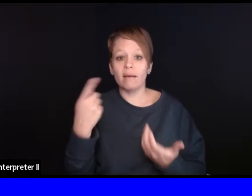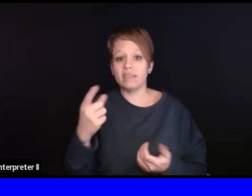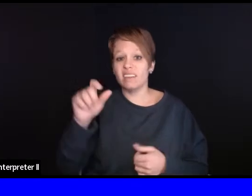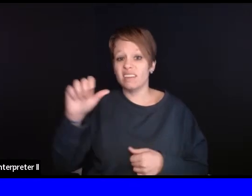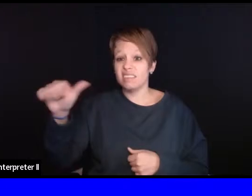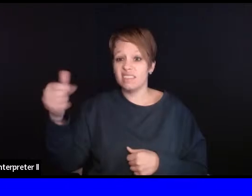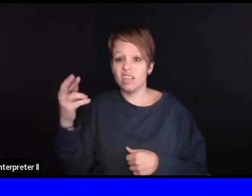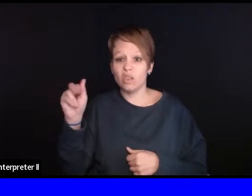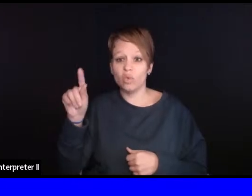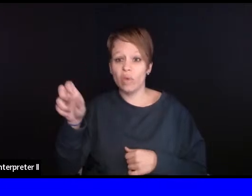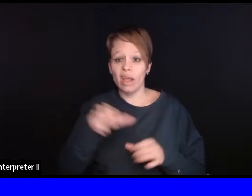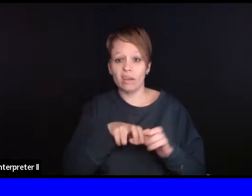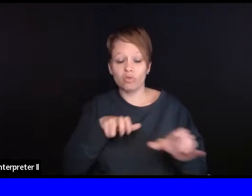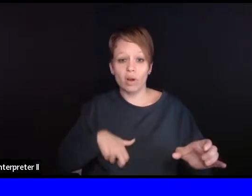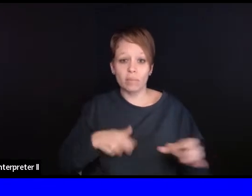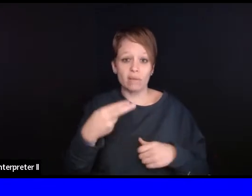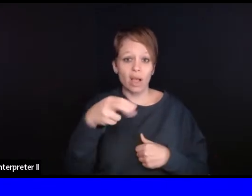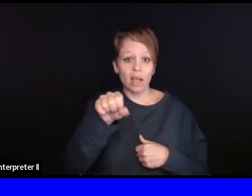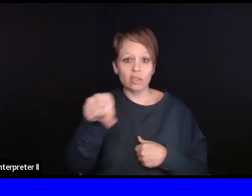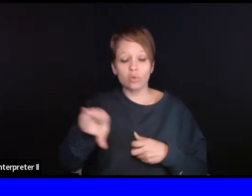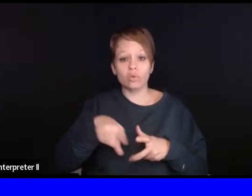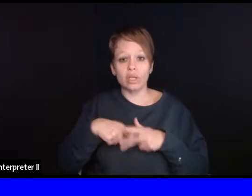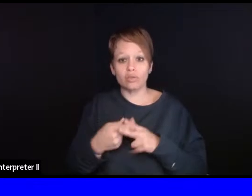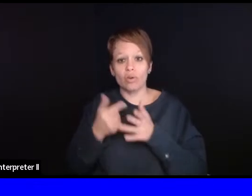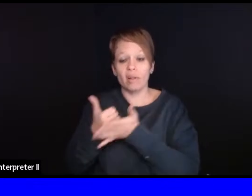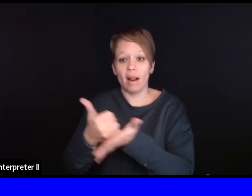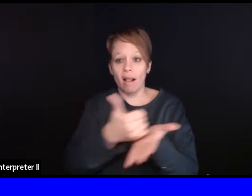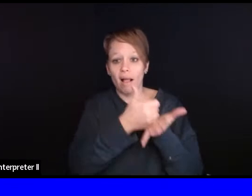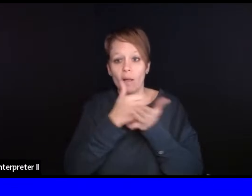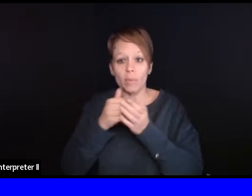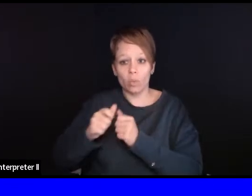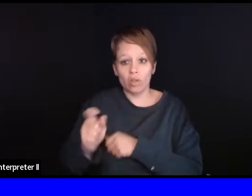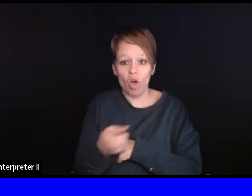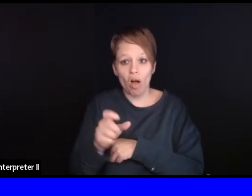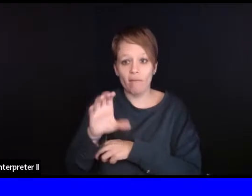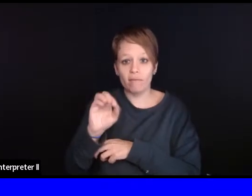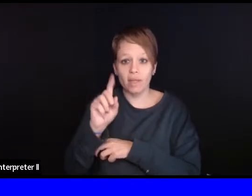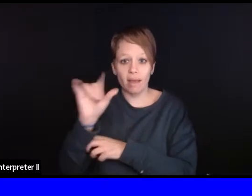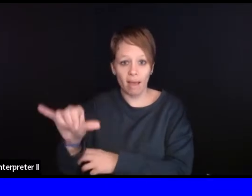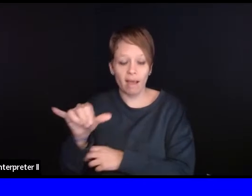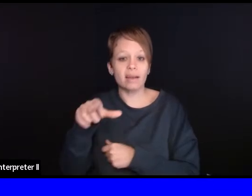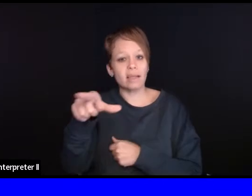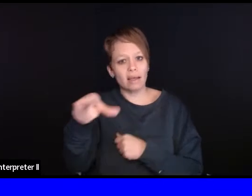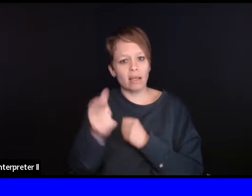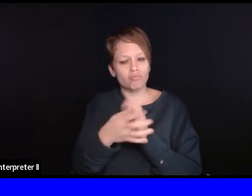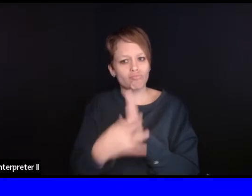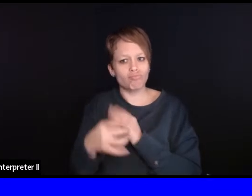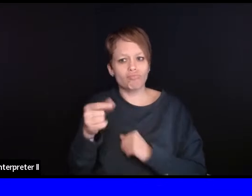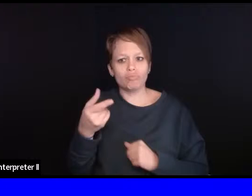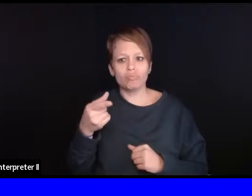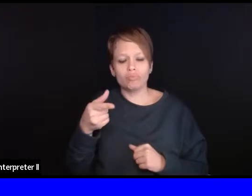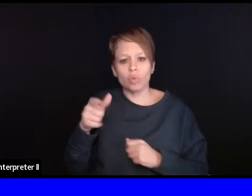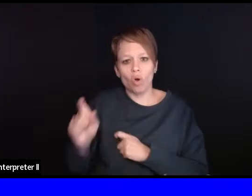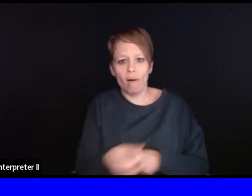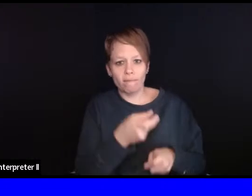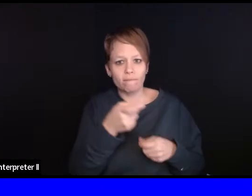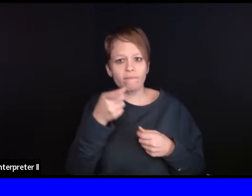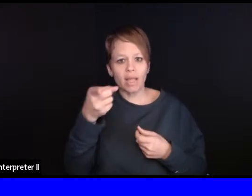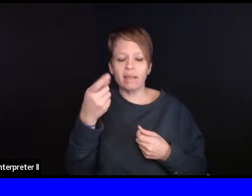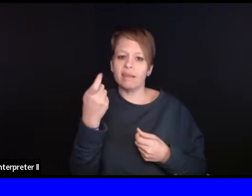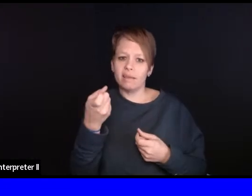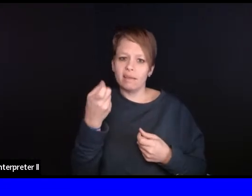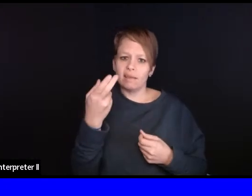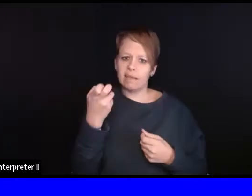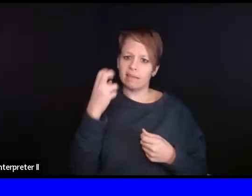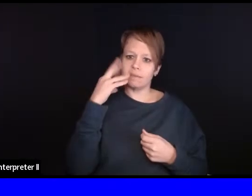himself as a caddy and eventually a golf hustler. As he honed his golf skills, Mr. Elder faced racial discrimination in where and